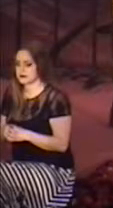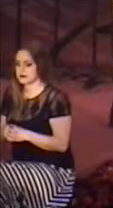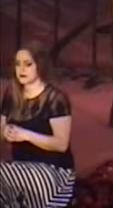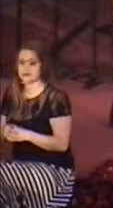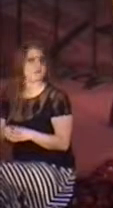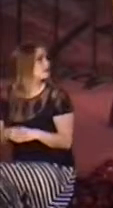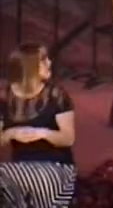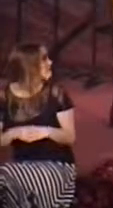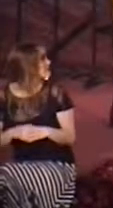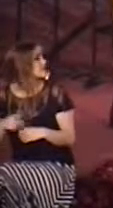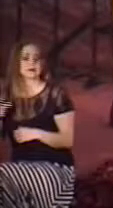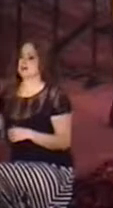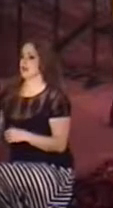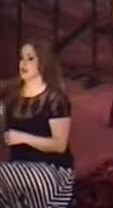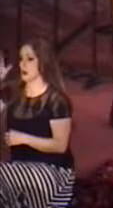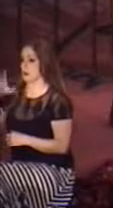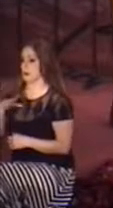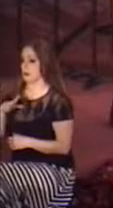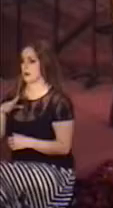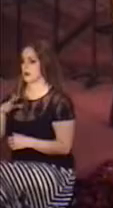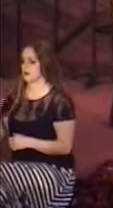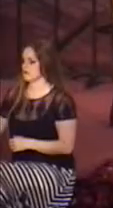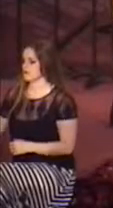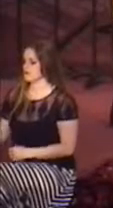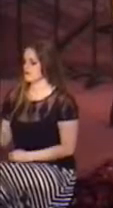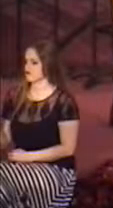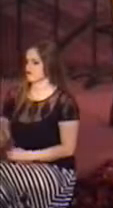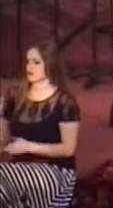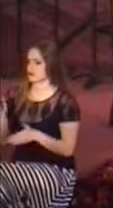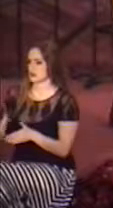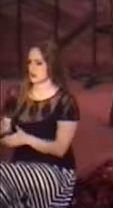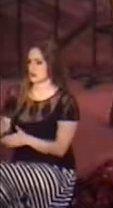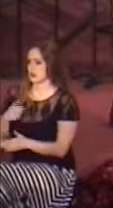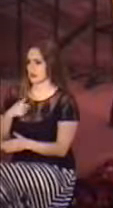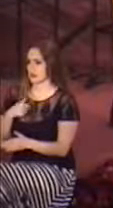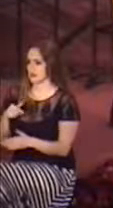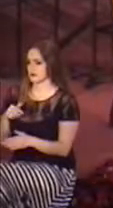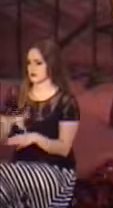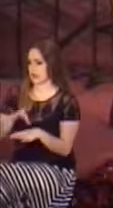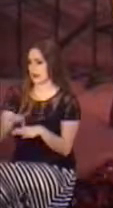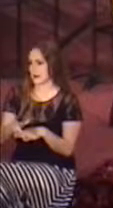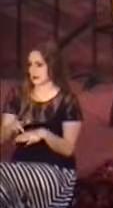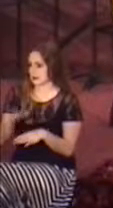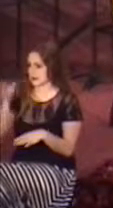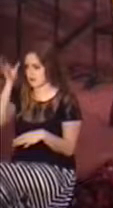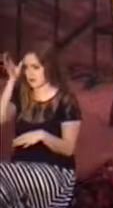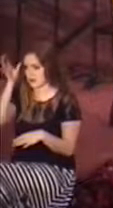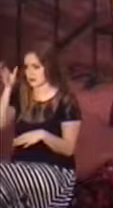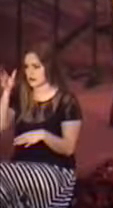these two dudes were coming up the street as I was emptying my father's van. And